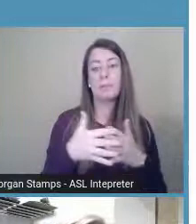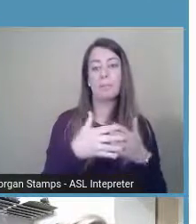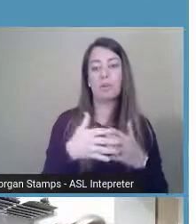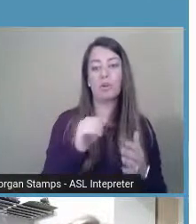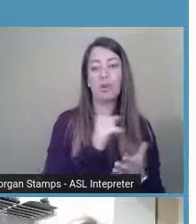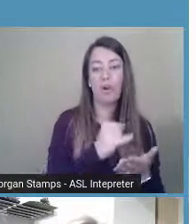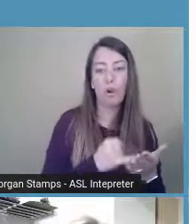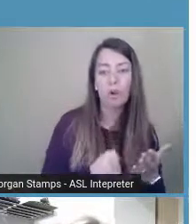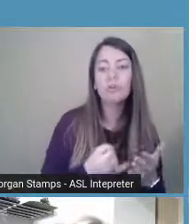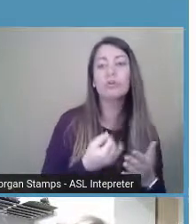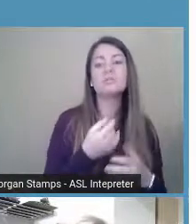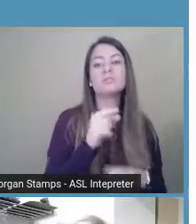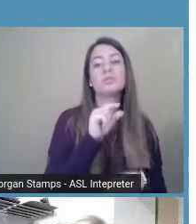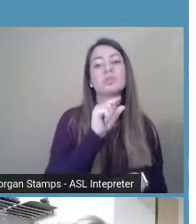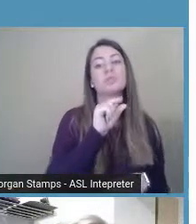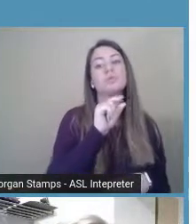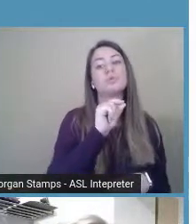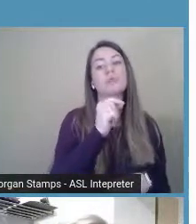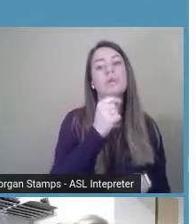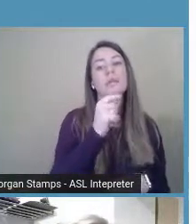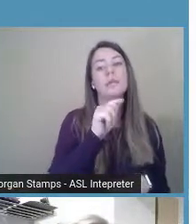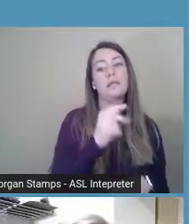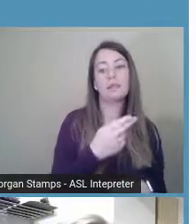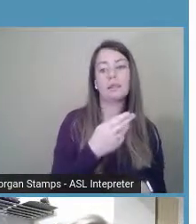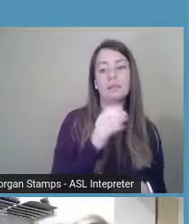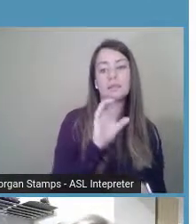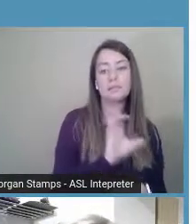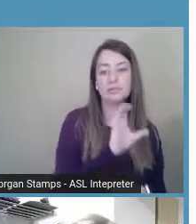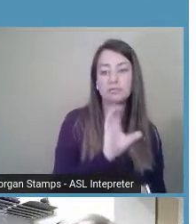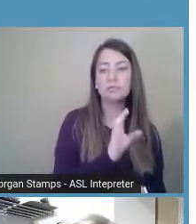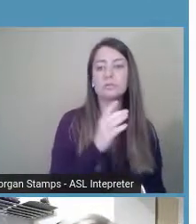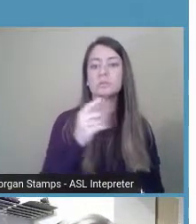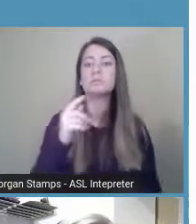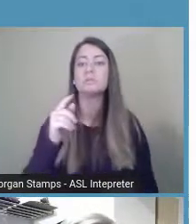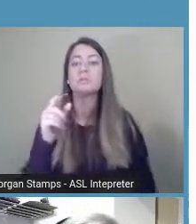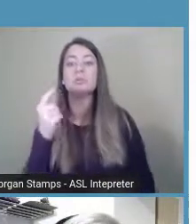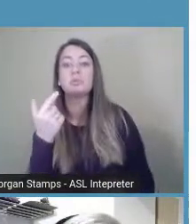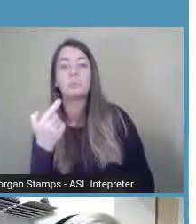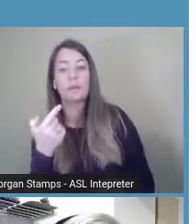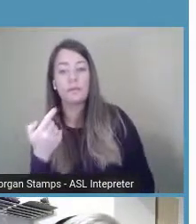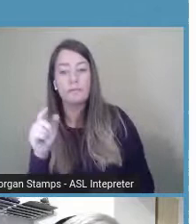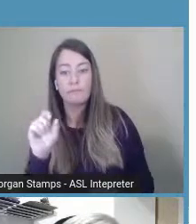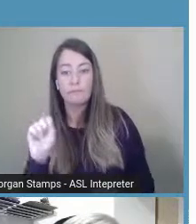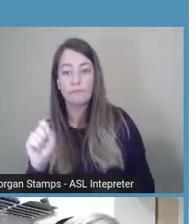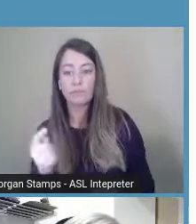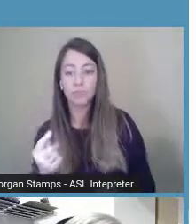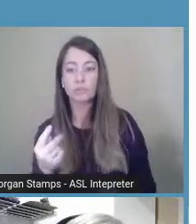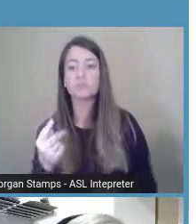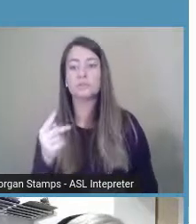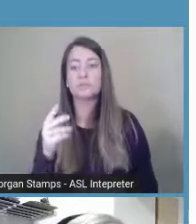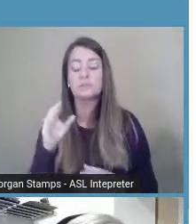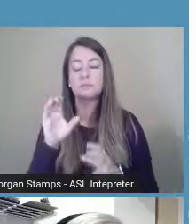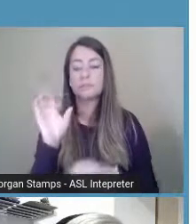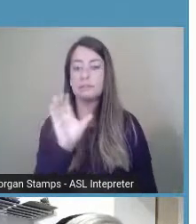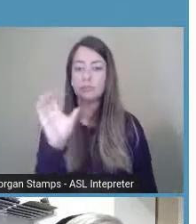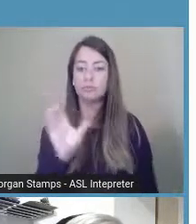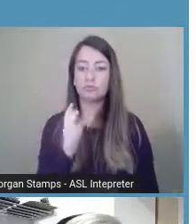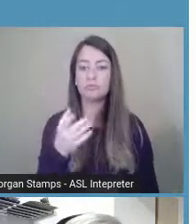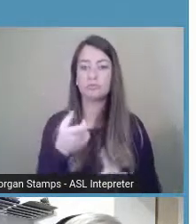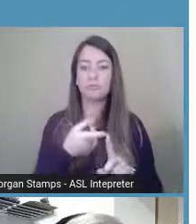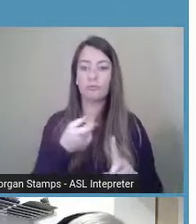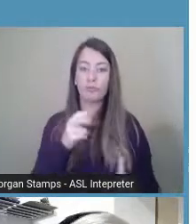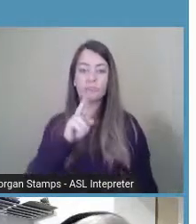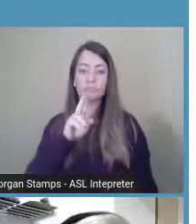From 2016 to 2019, the museum was closed for a major expansion and renovation. We had our grand reopening